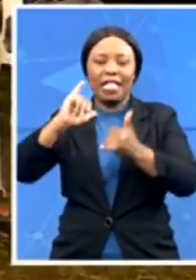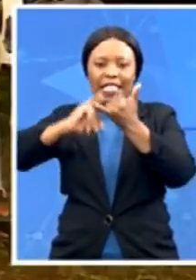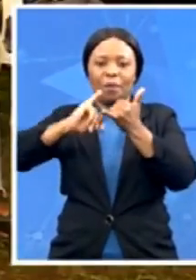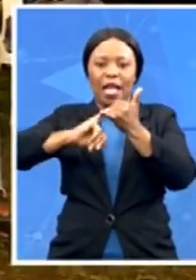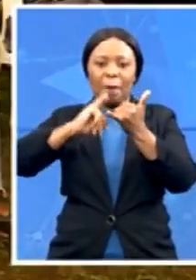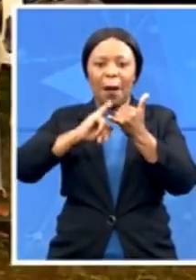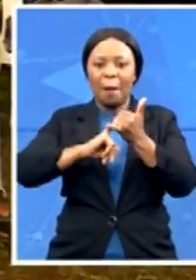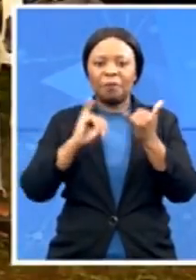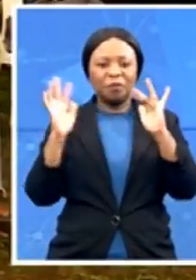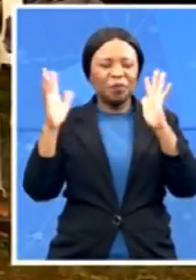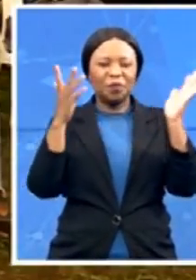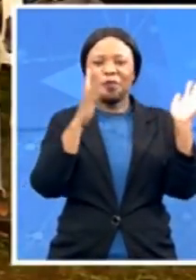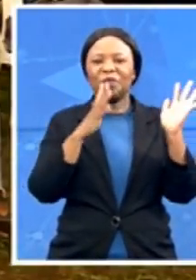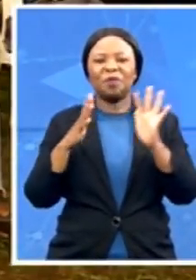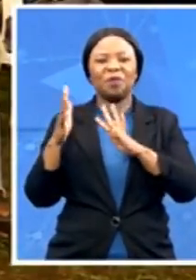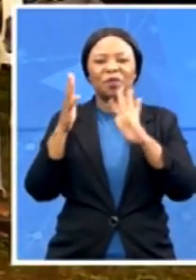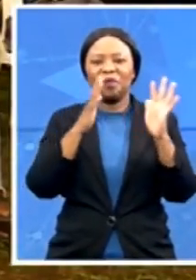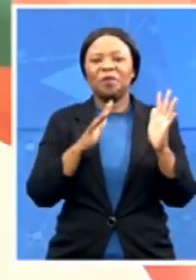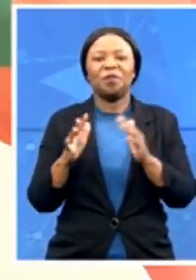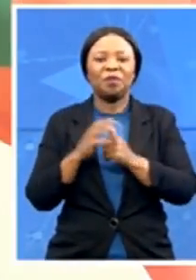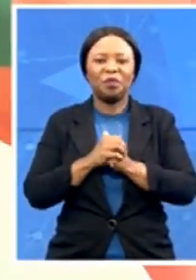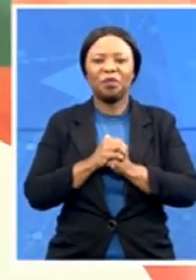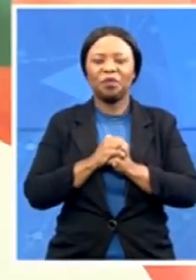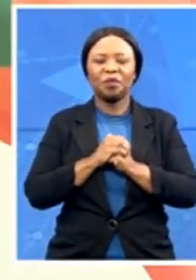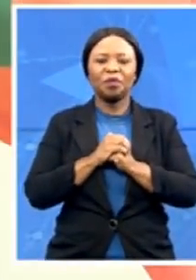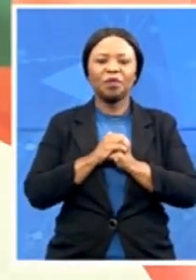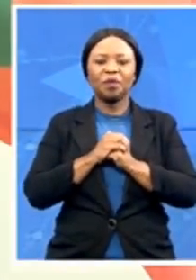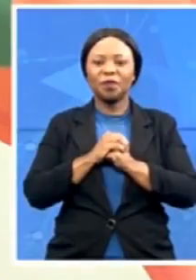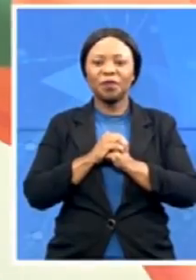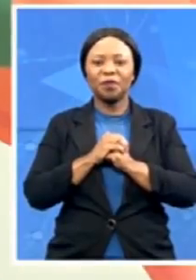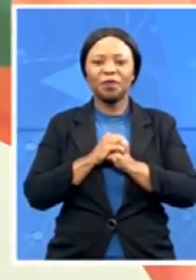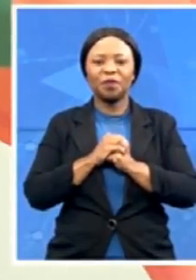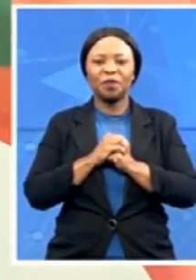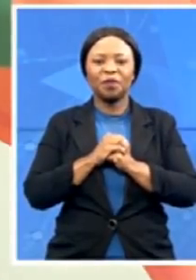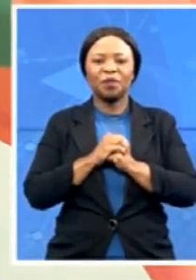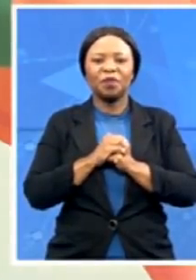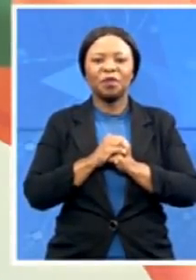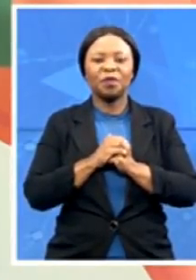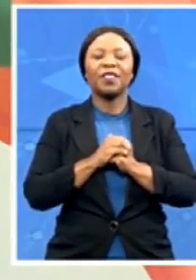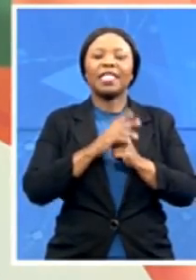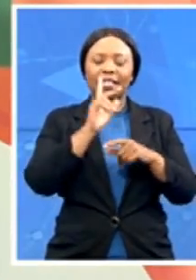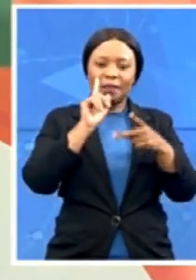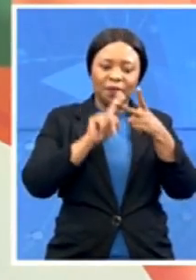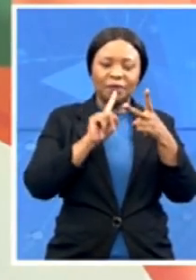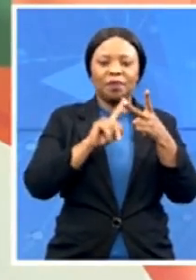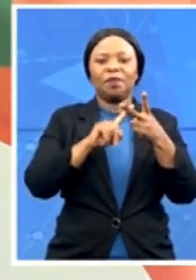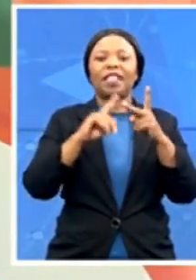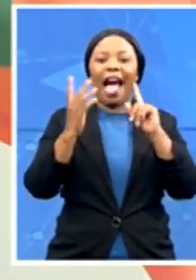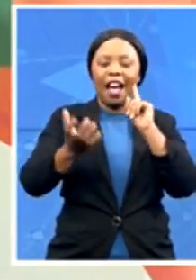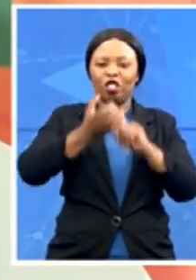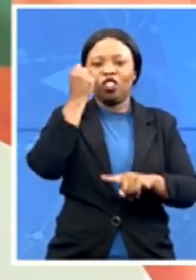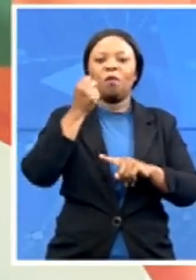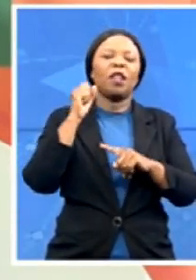Yet another achievement is that this will be the fifth